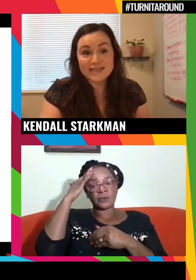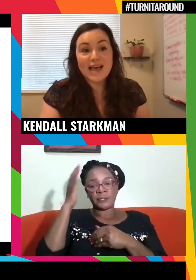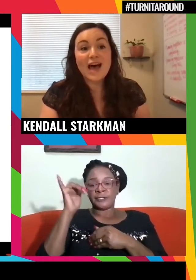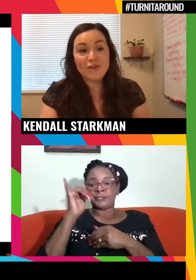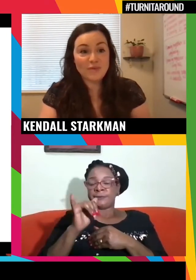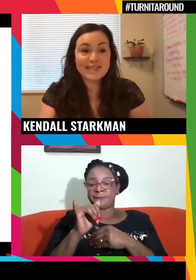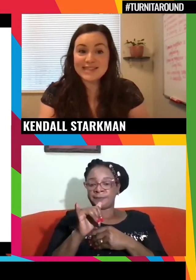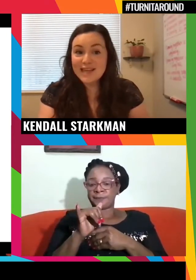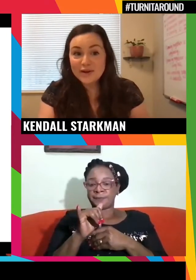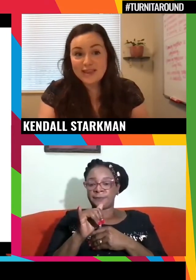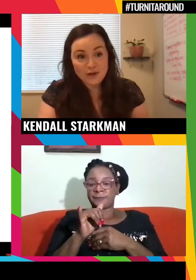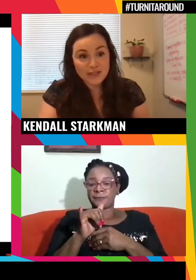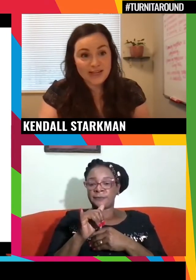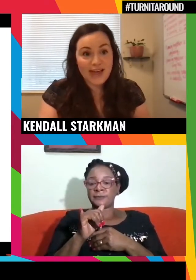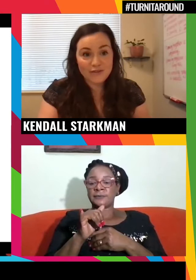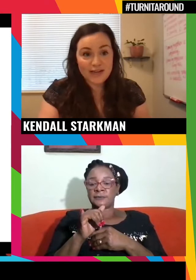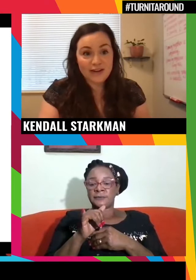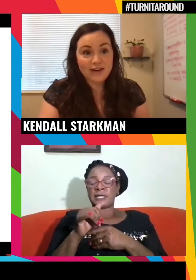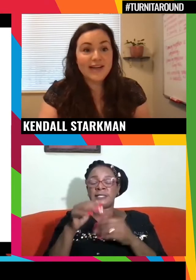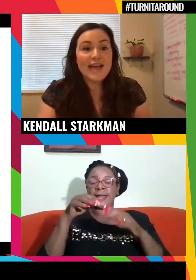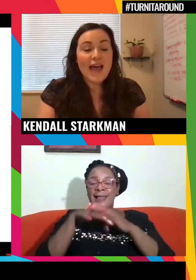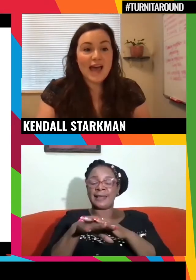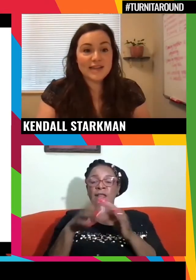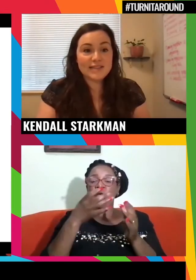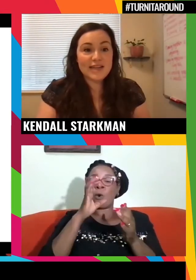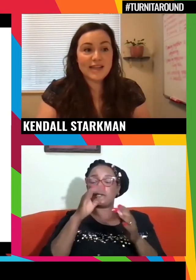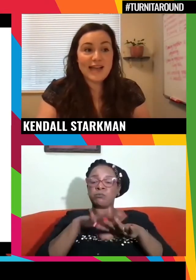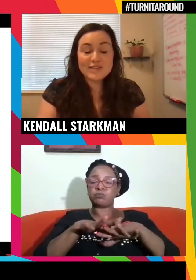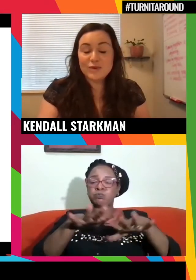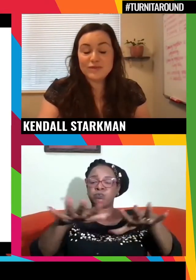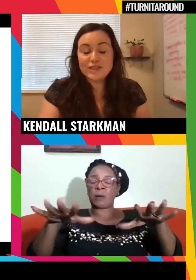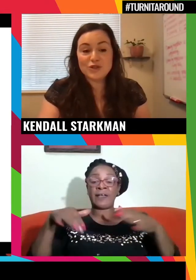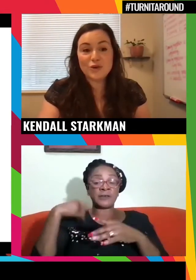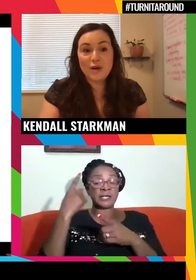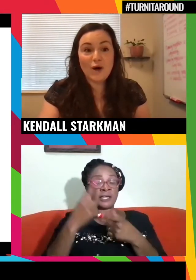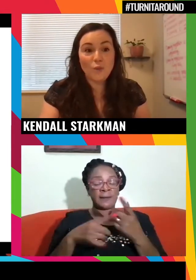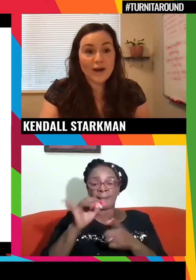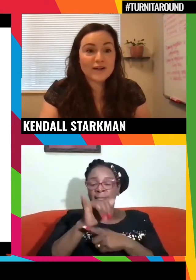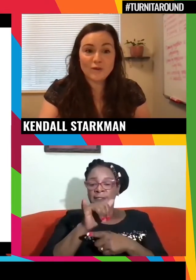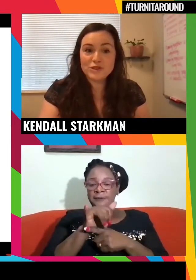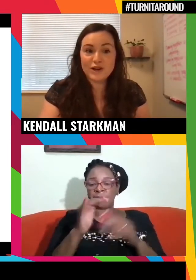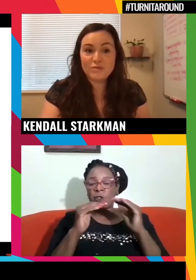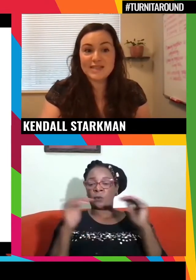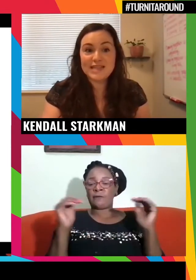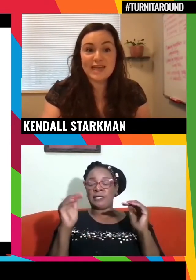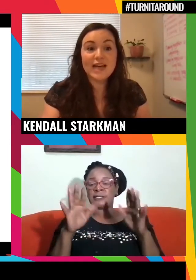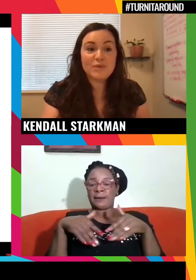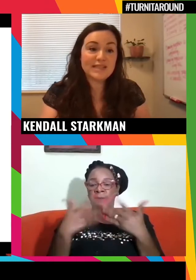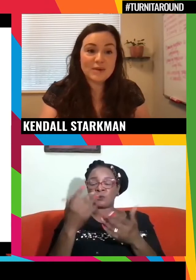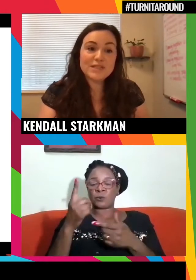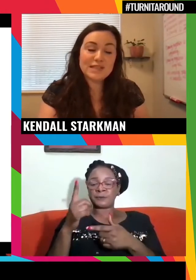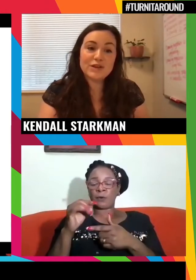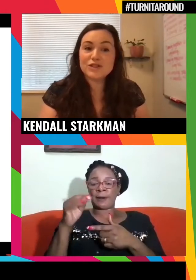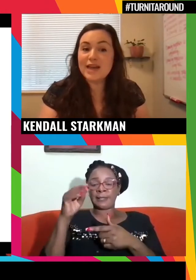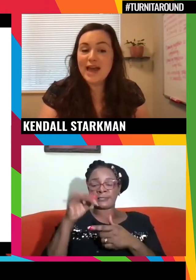metric tons of plastic is entering the ocean every year. And that's equivalent to about one garbage truck of plastic